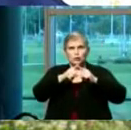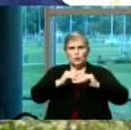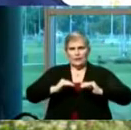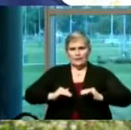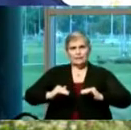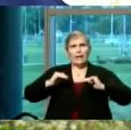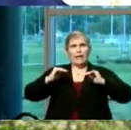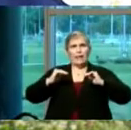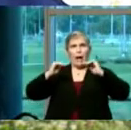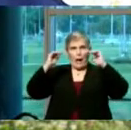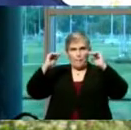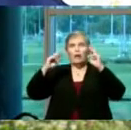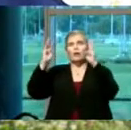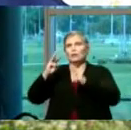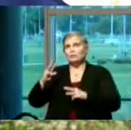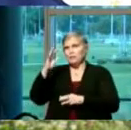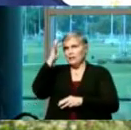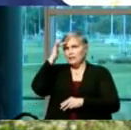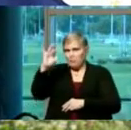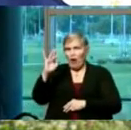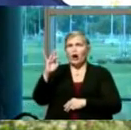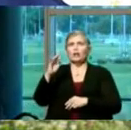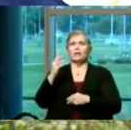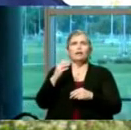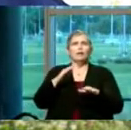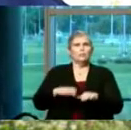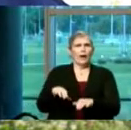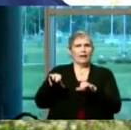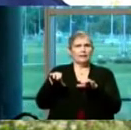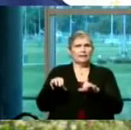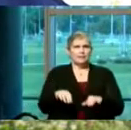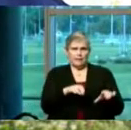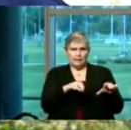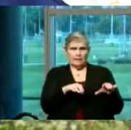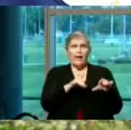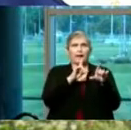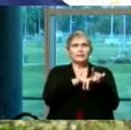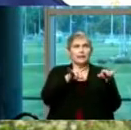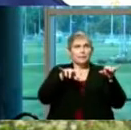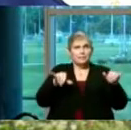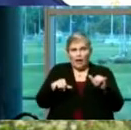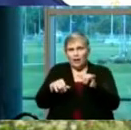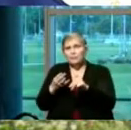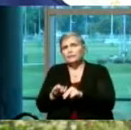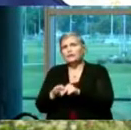the deployment of climate smart agriculture and forestry practices, while also increasing